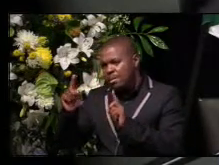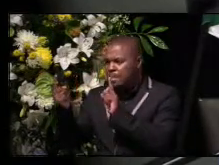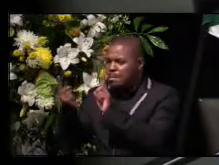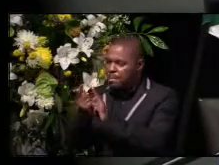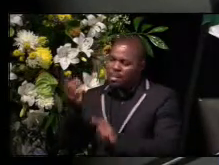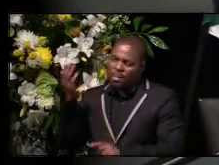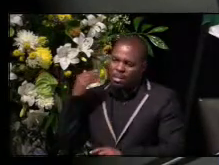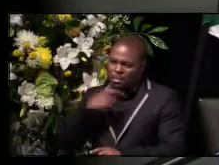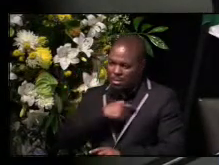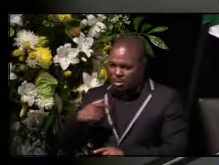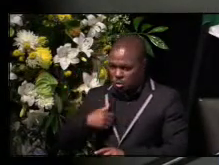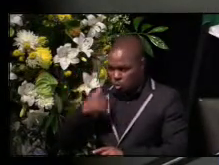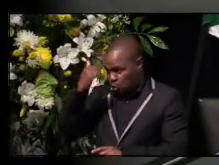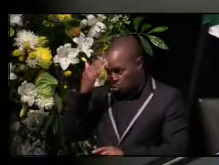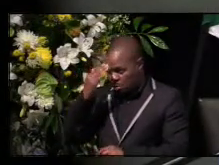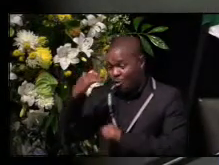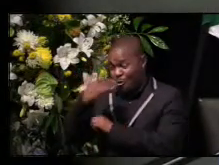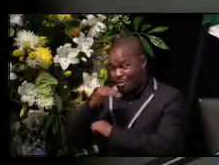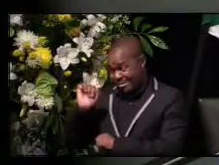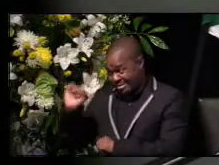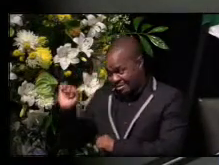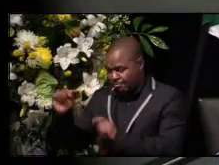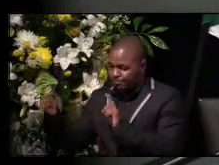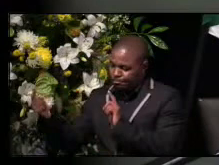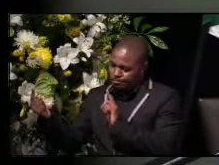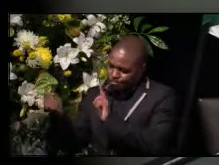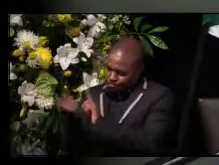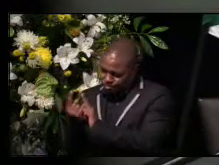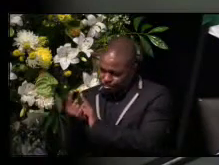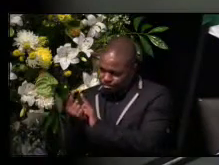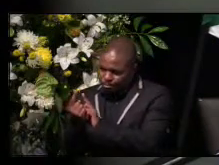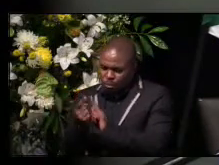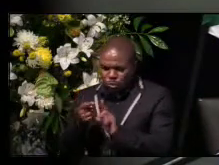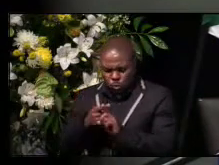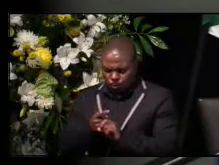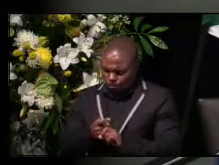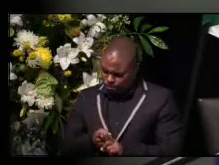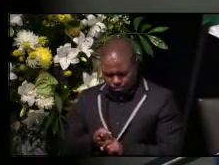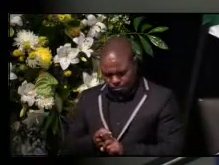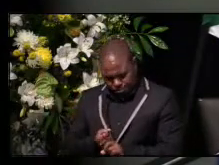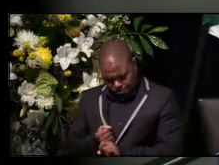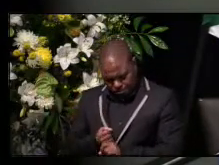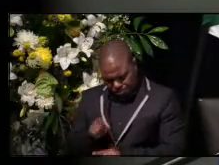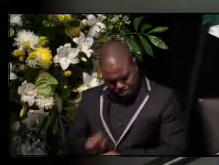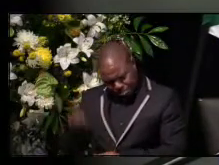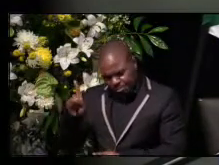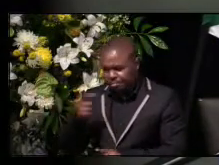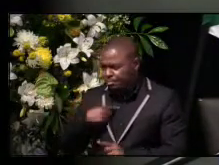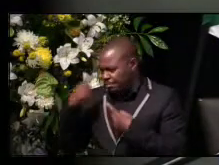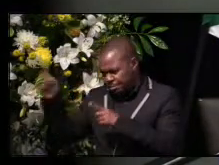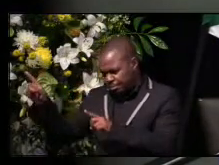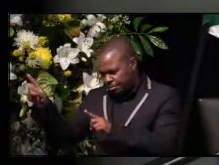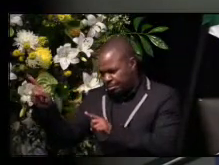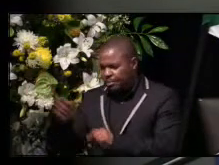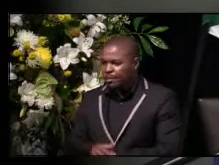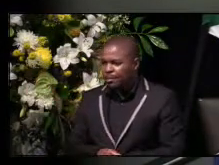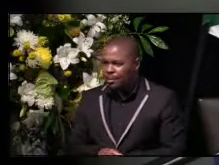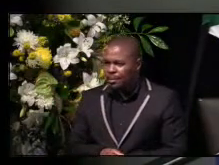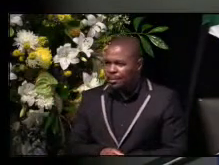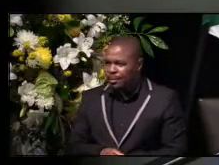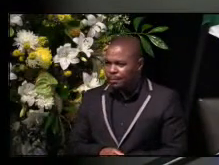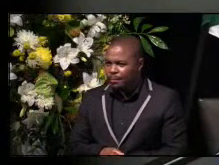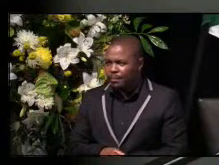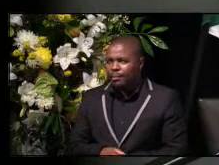Zuma in his office she was very insistent you know as as as